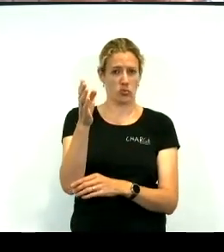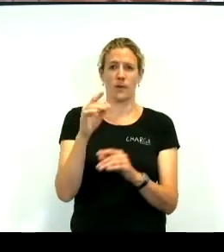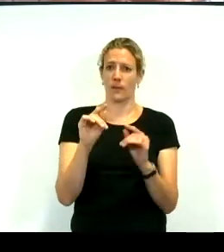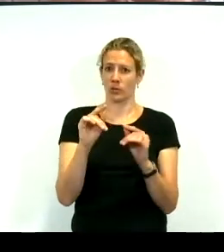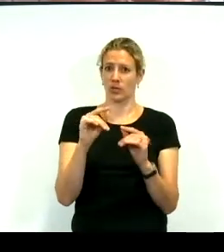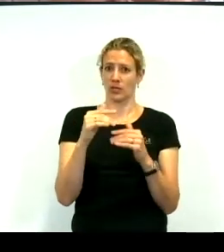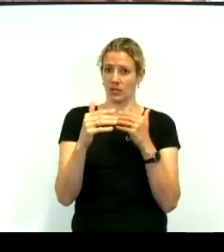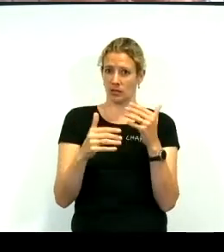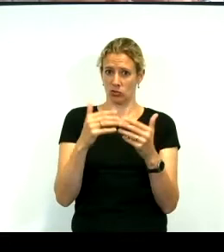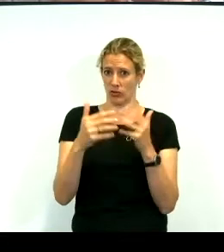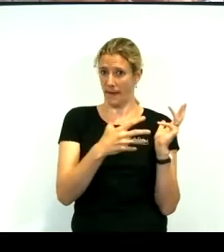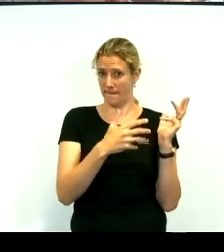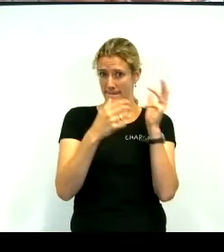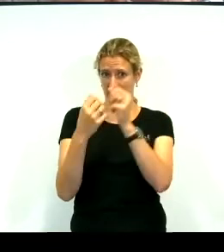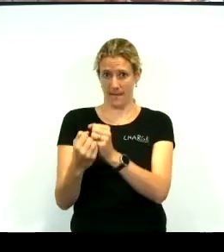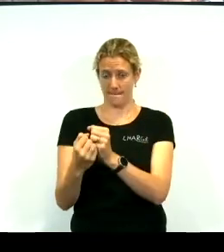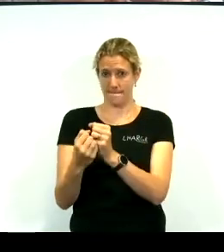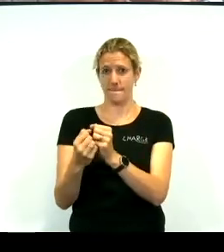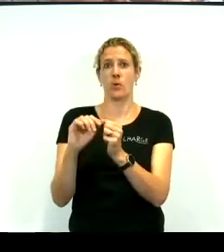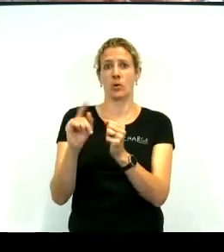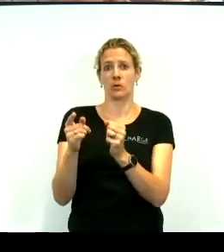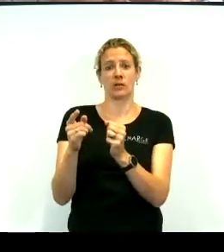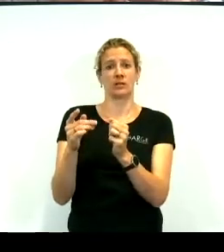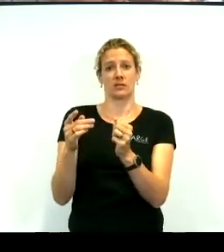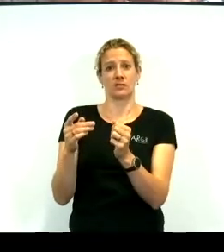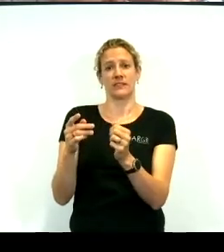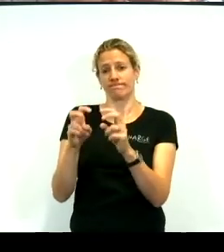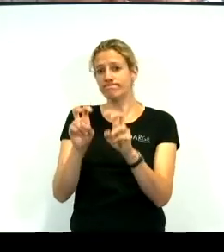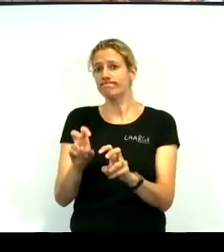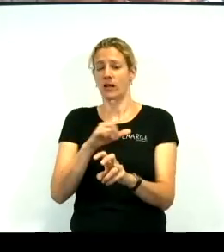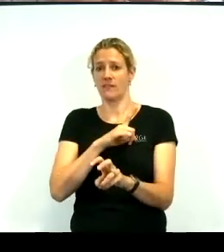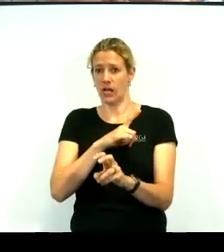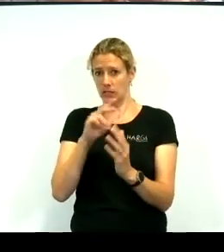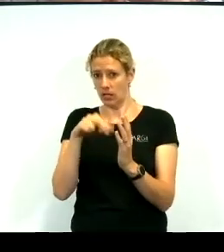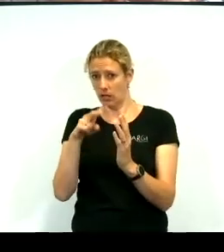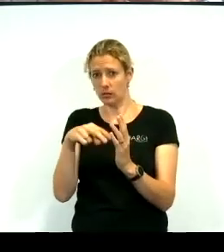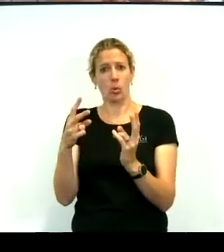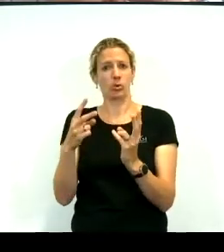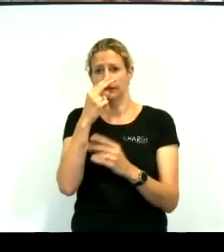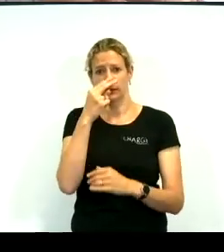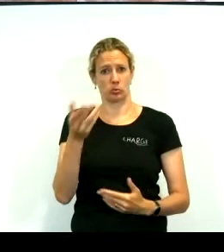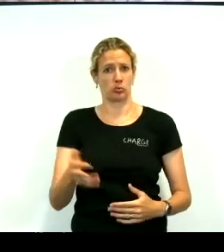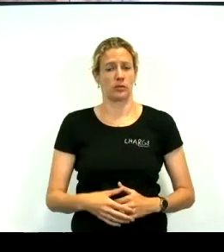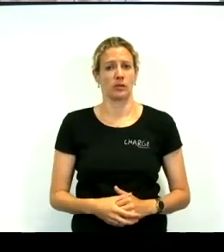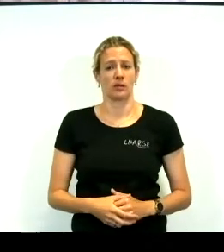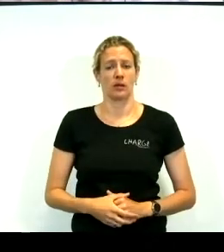get vaccinated, did he take the story with him to read it again there on site?